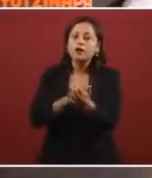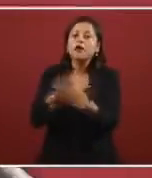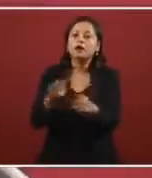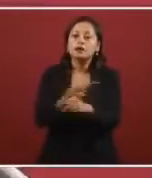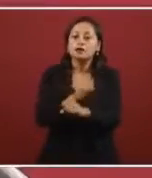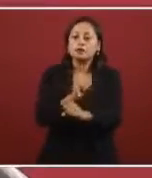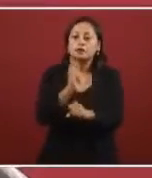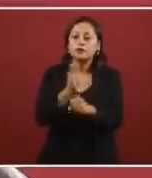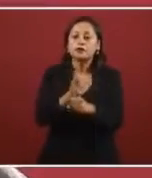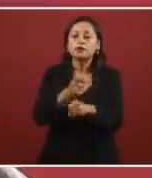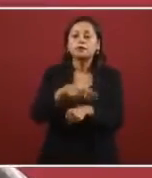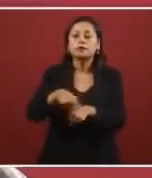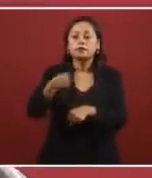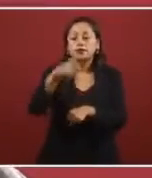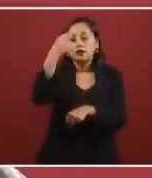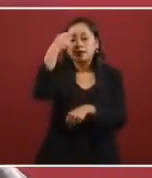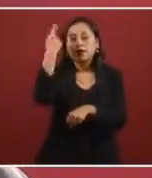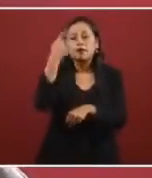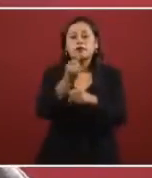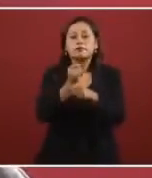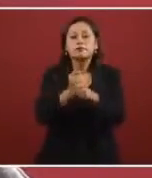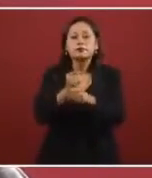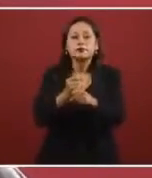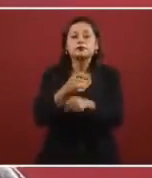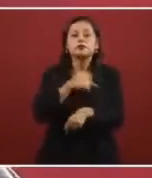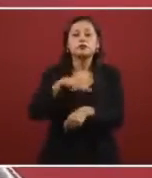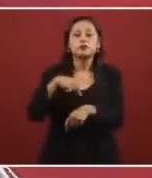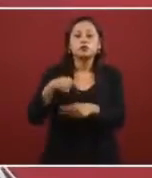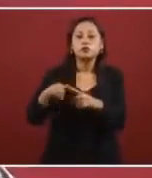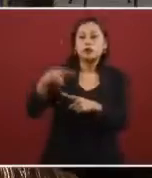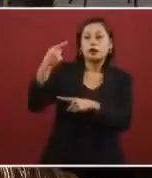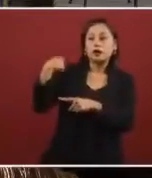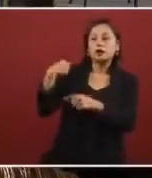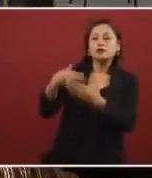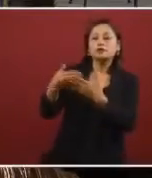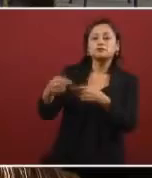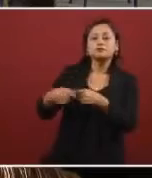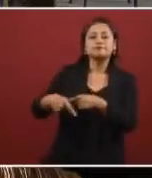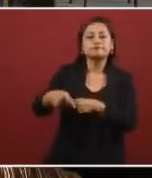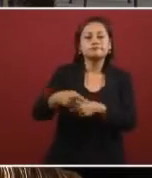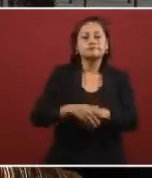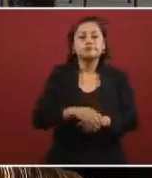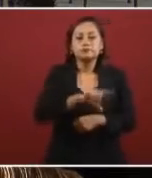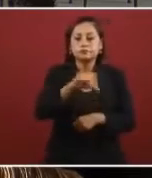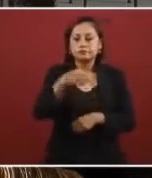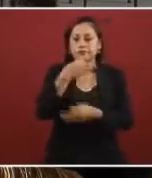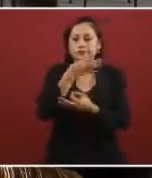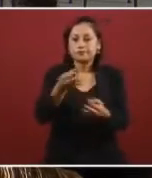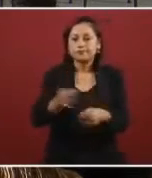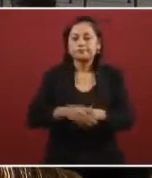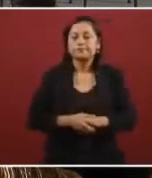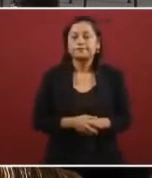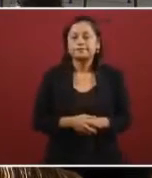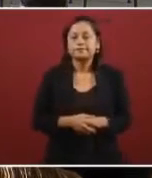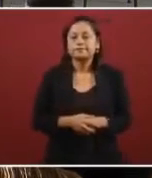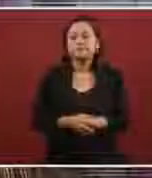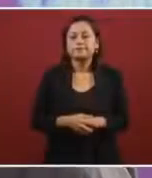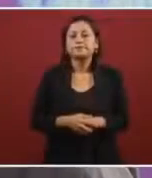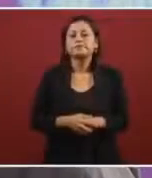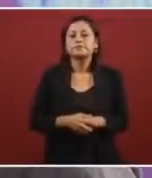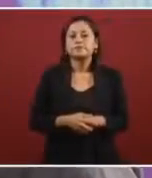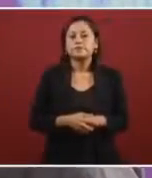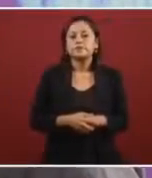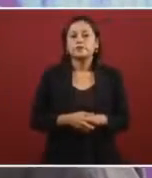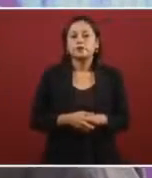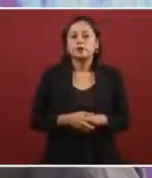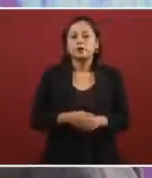going to abierto be respecto a giving estas investigaciones que estamos haciendo. giving you the results on these investigations that we are Se están doing. retomando We todas are y cada una de